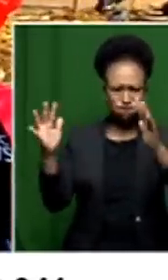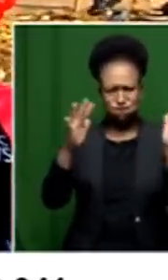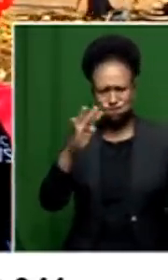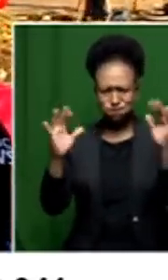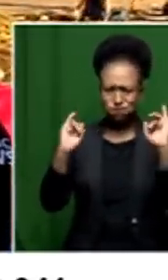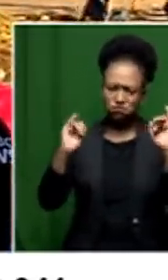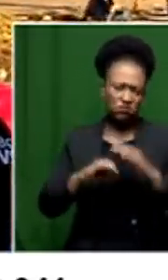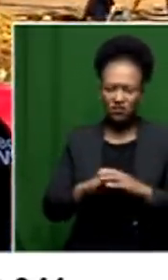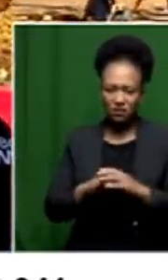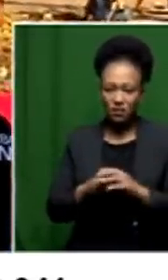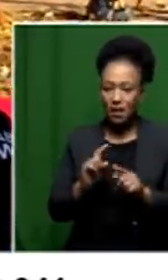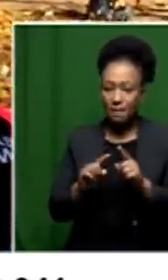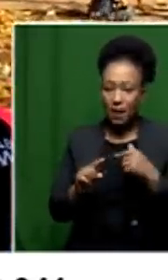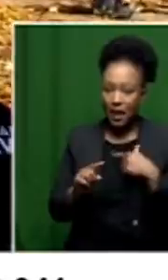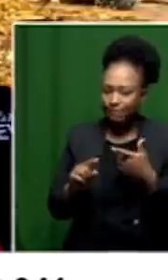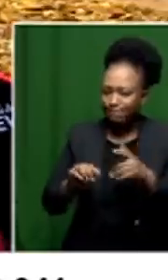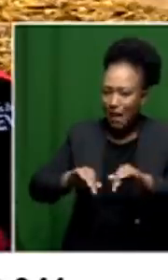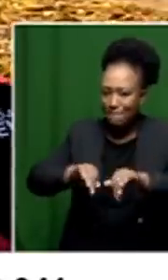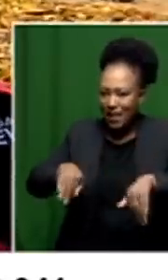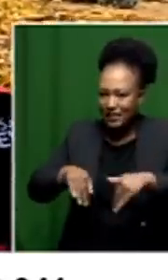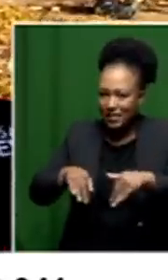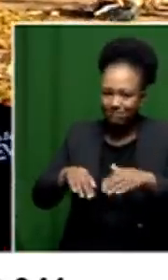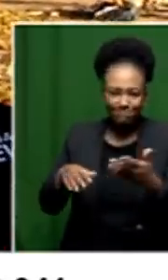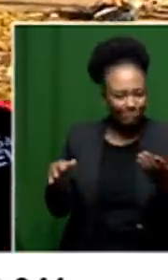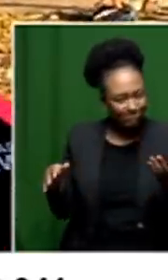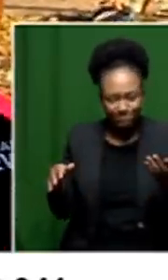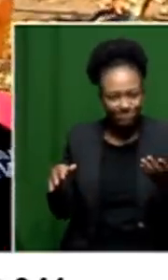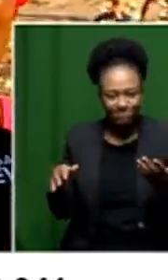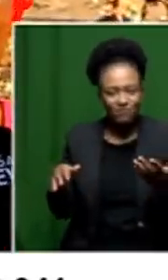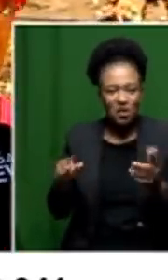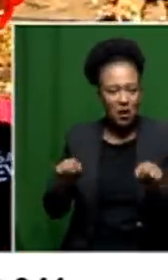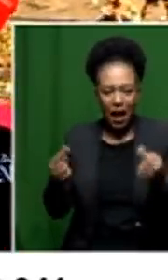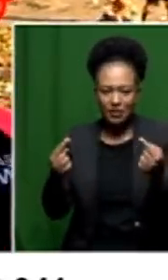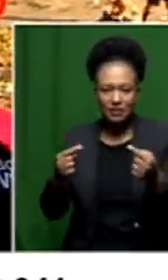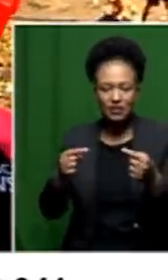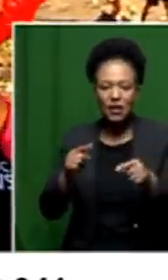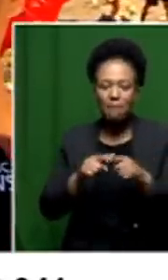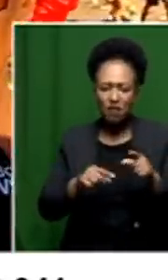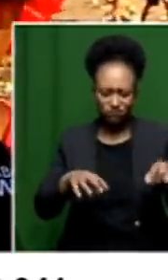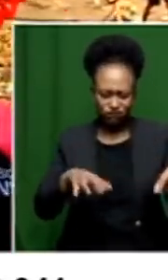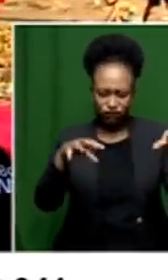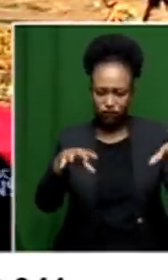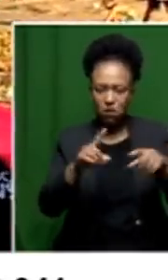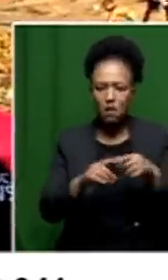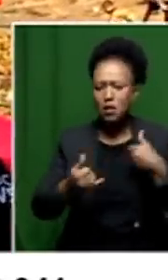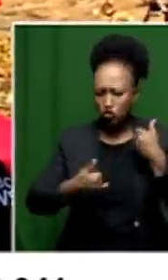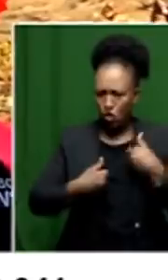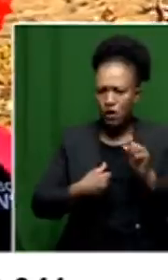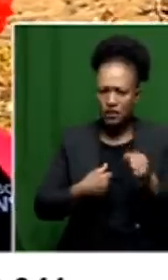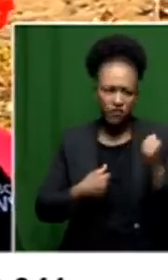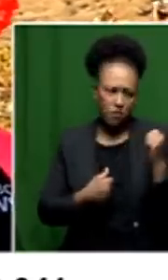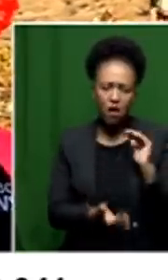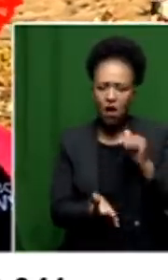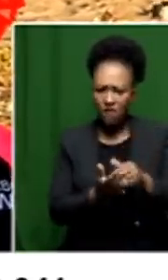siyabona nathi ukuthi anyeke sikwazi nokungena emanzini ikhukhula zikhukhulile but siya enjoy since sifikile izolo